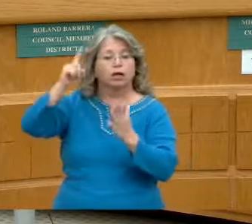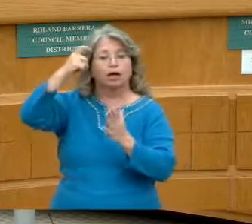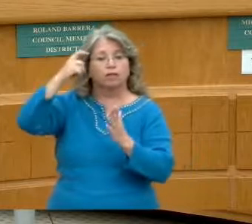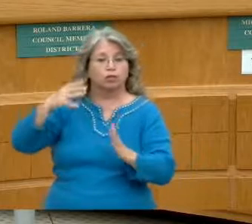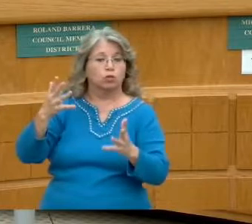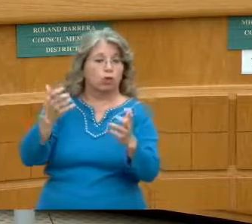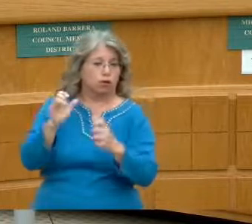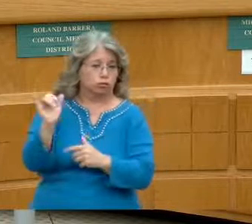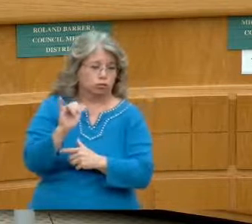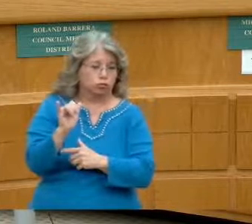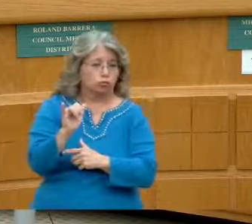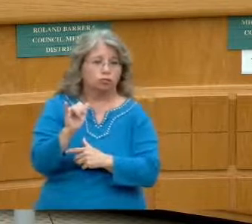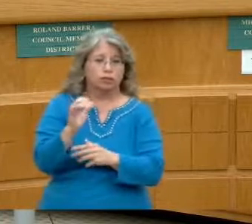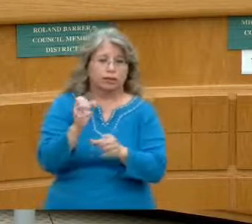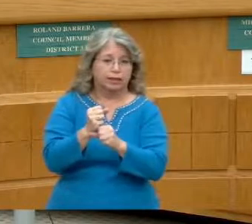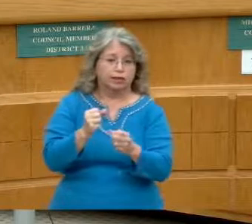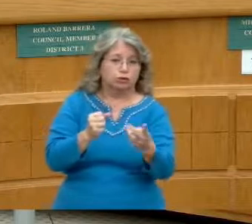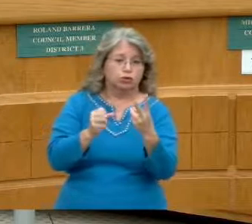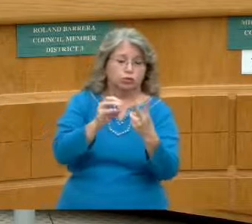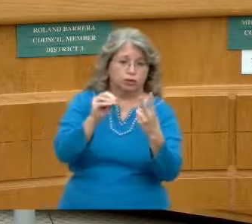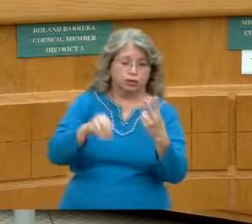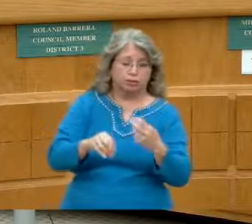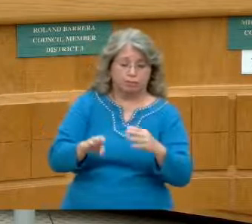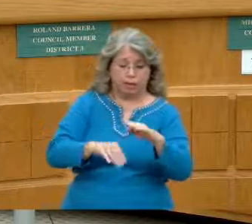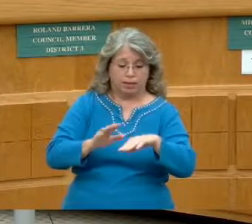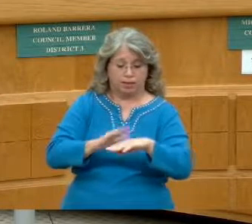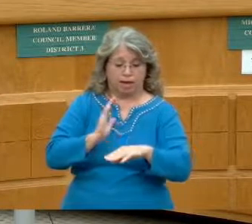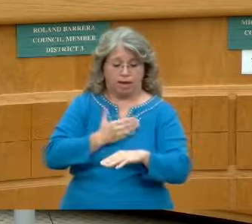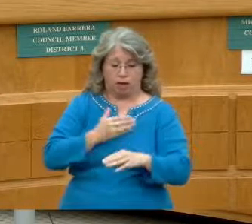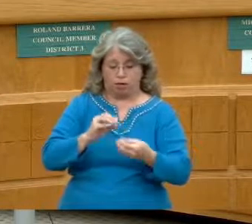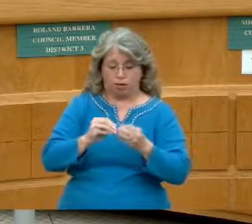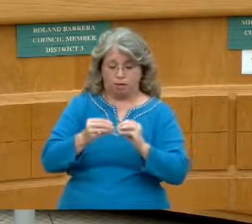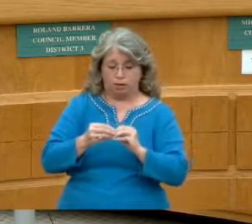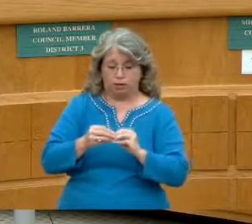2% test. Well, based on the numbers we have, with